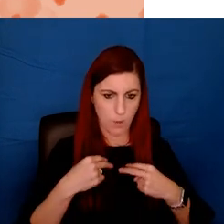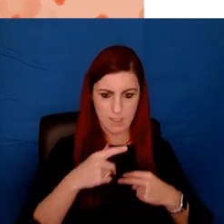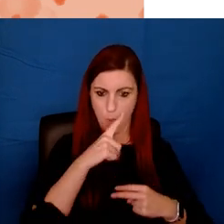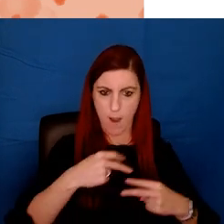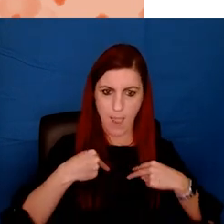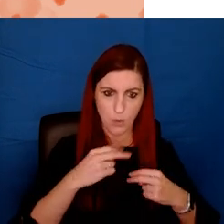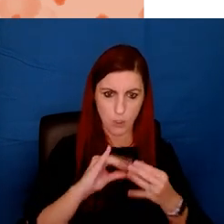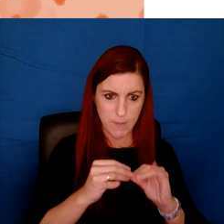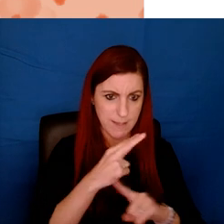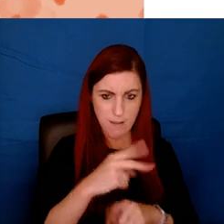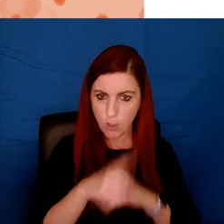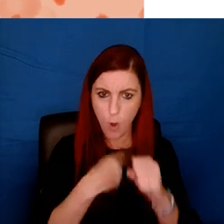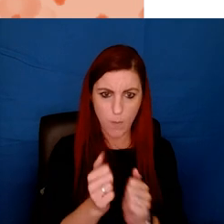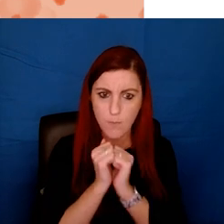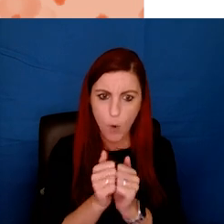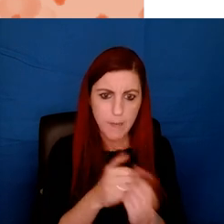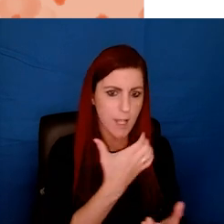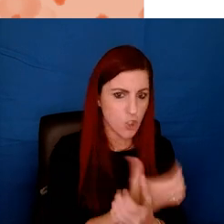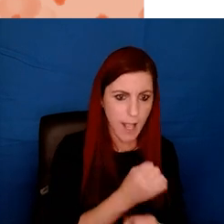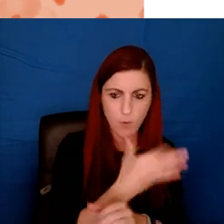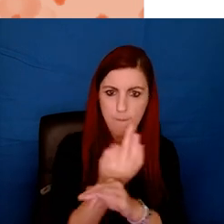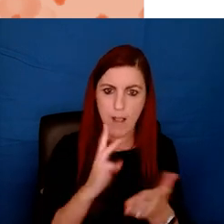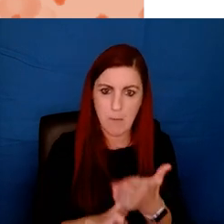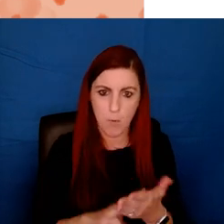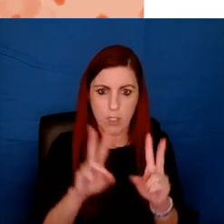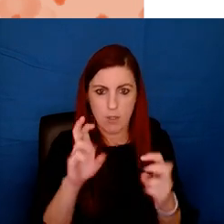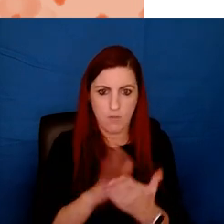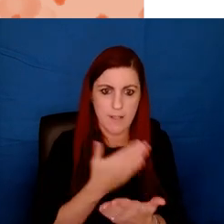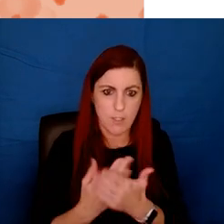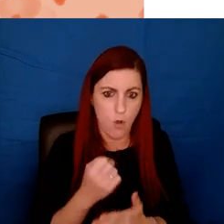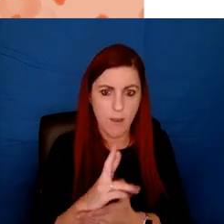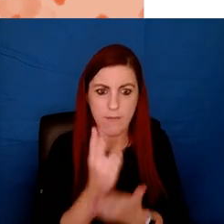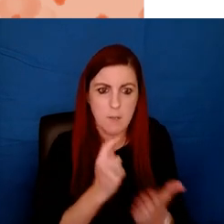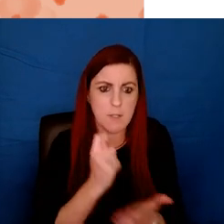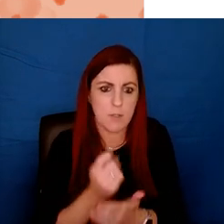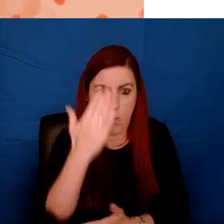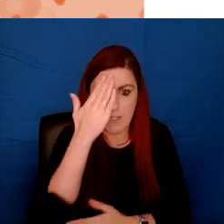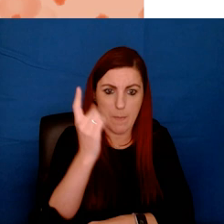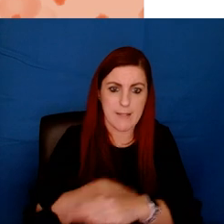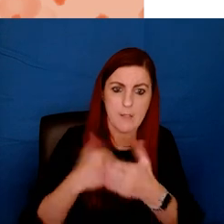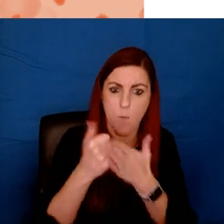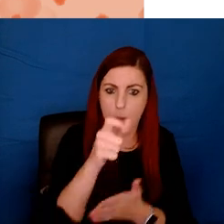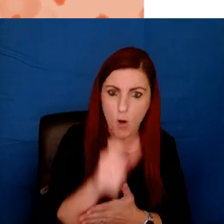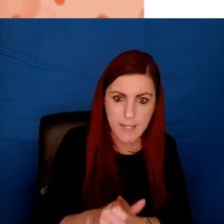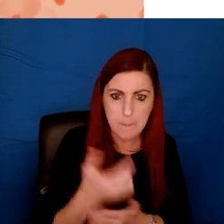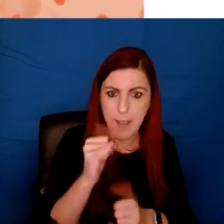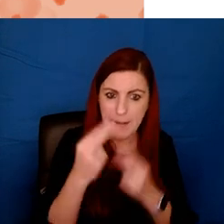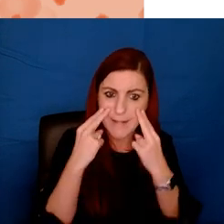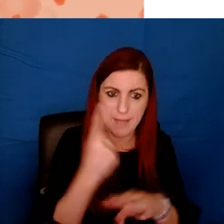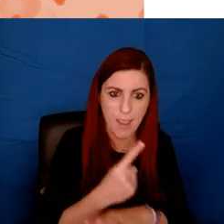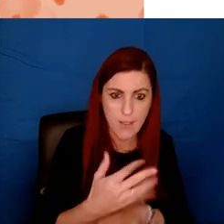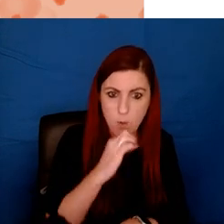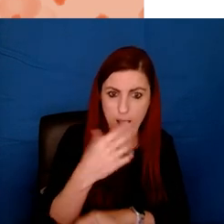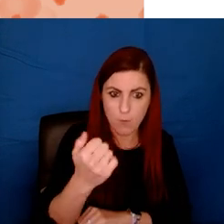not always appropriate that a child or a family member, or even sometimes, you know, a disability support person, if they